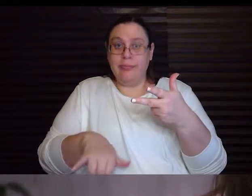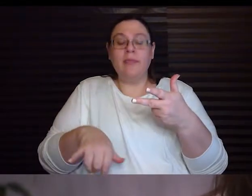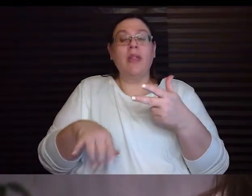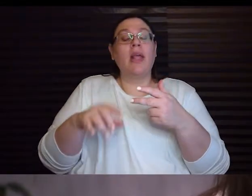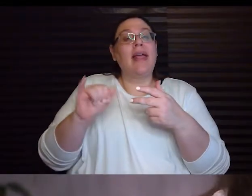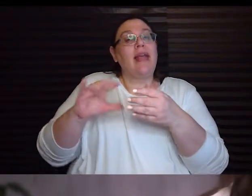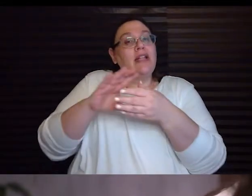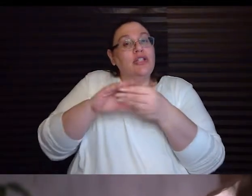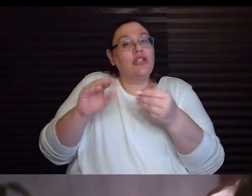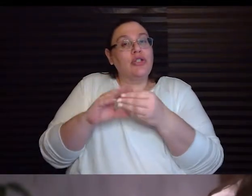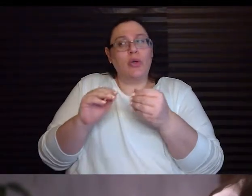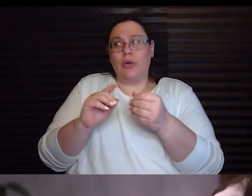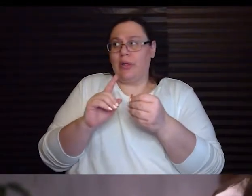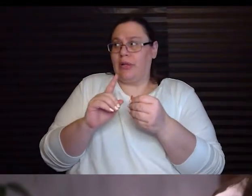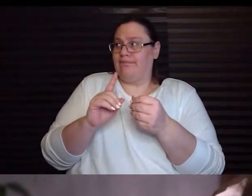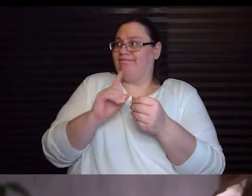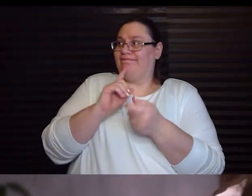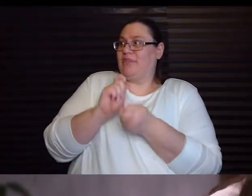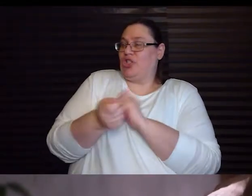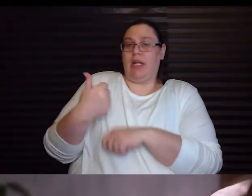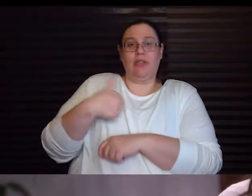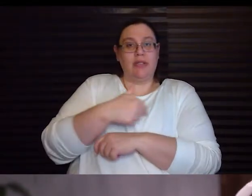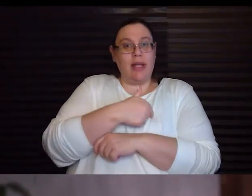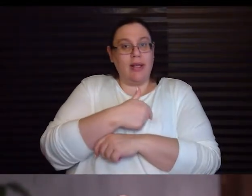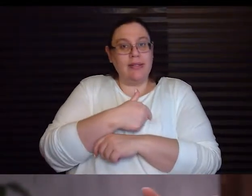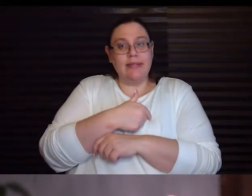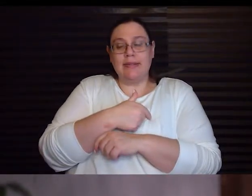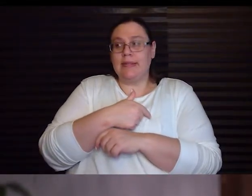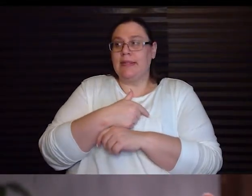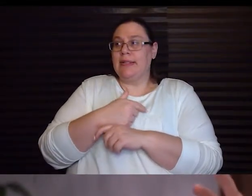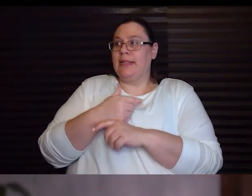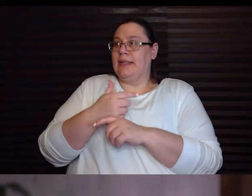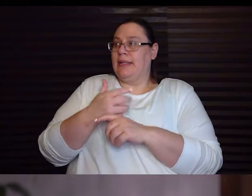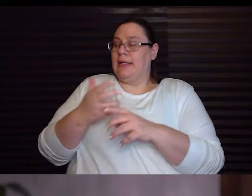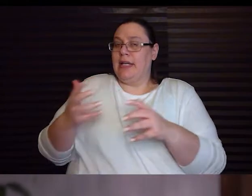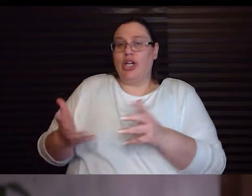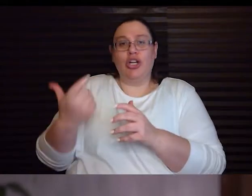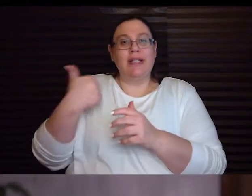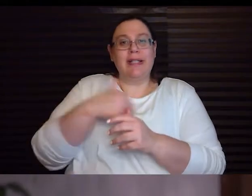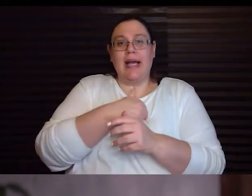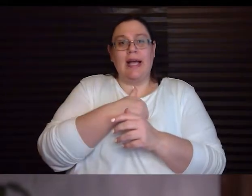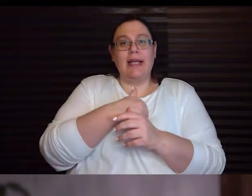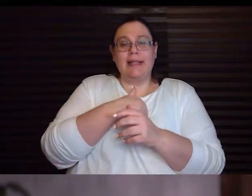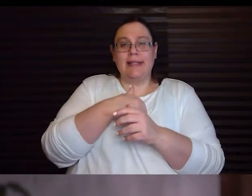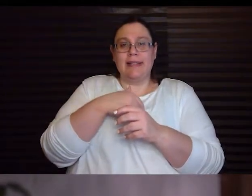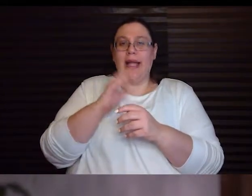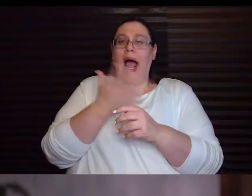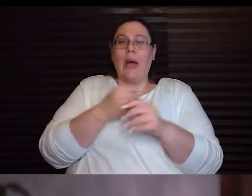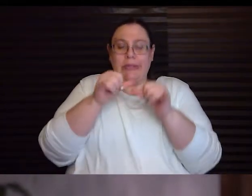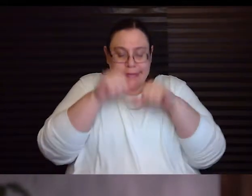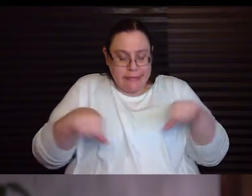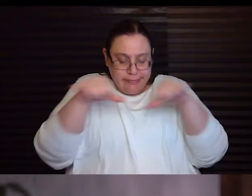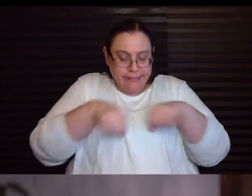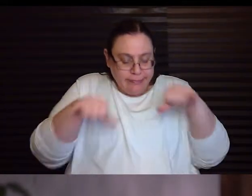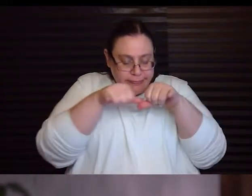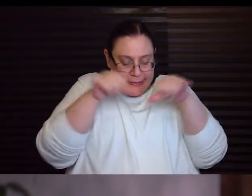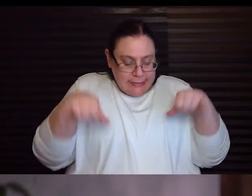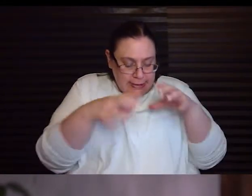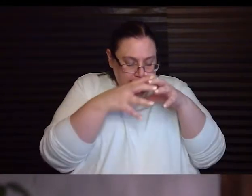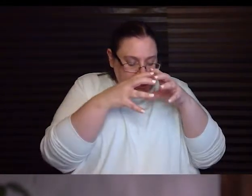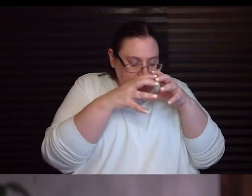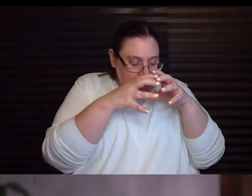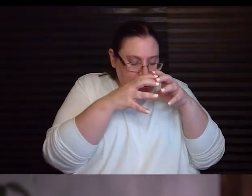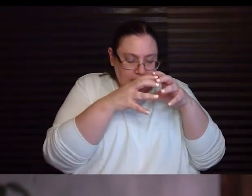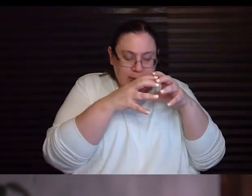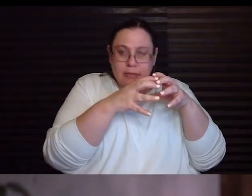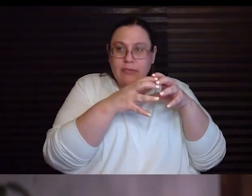story somehow changes us. It compels us to exit the closed ecosystem that we've been inhabiting and to